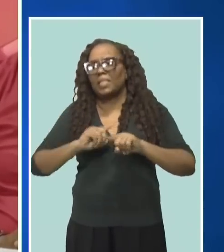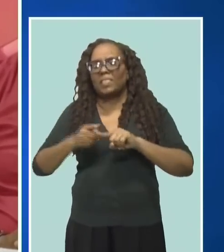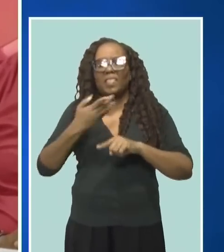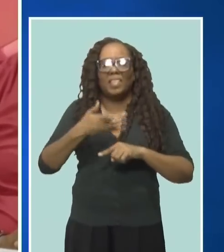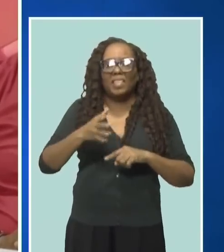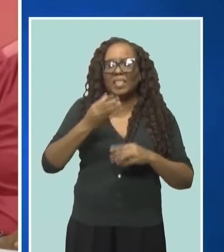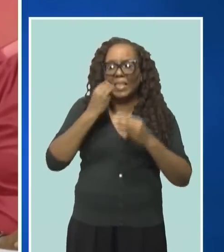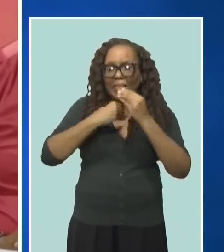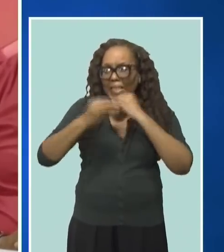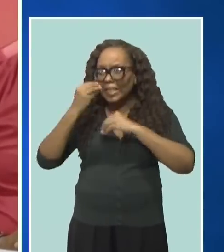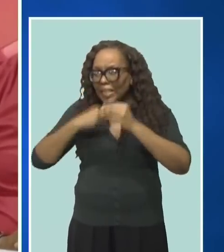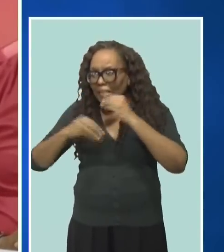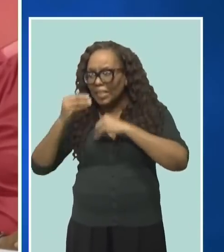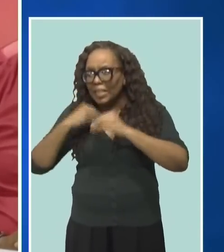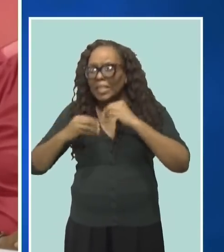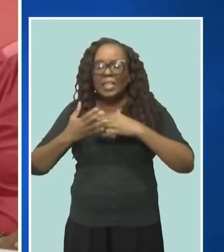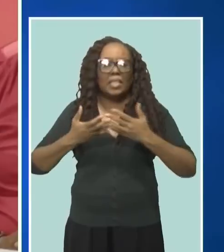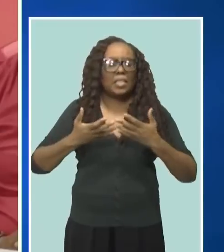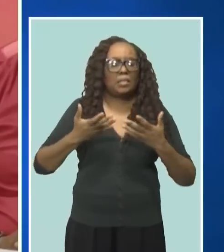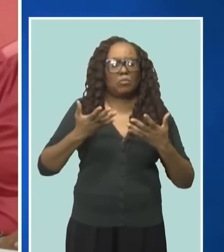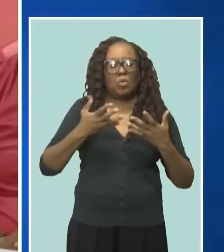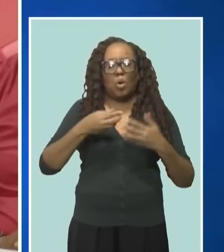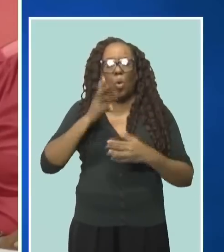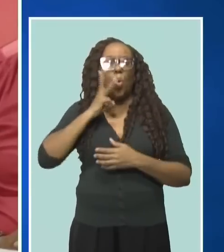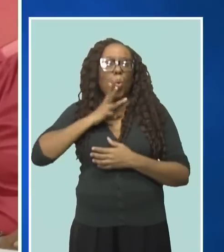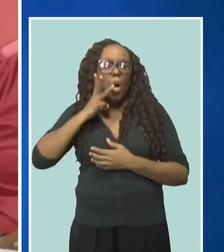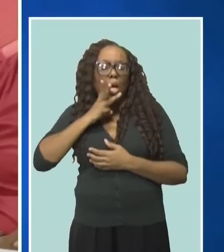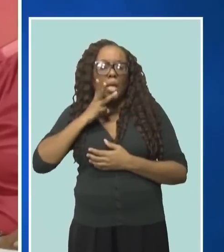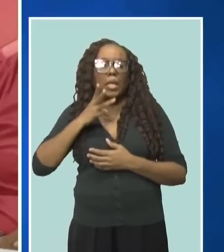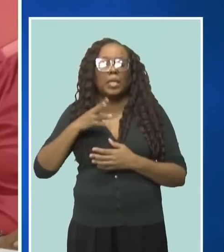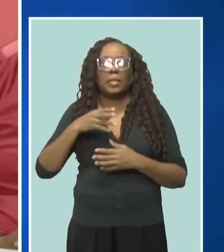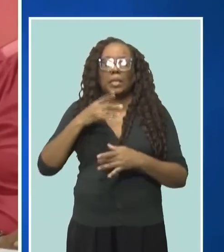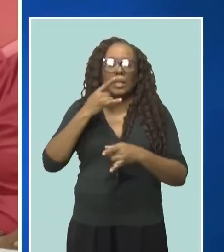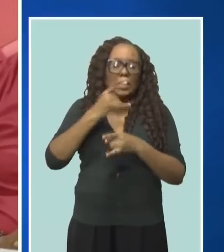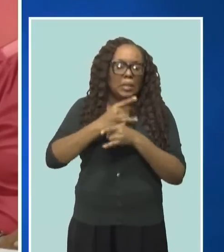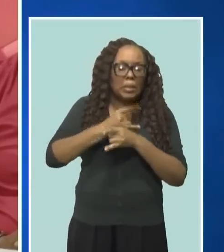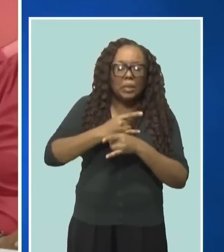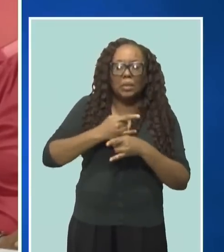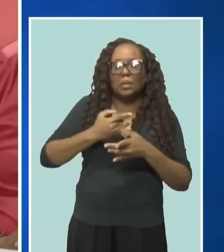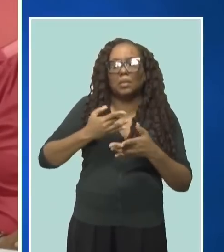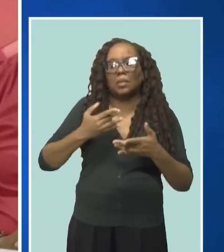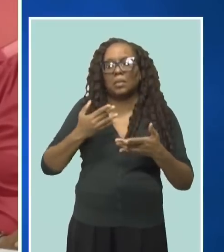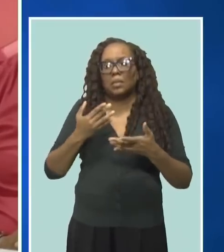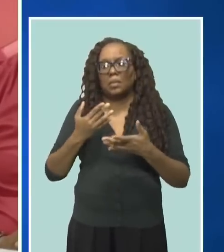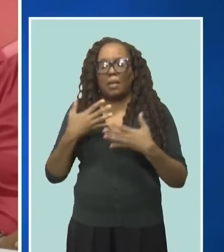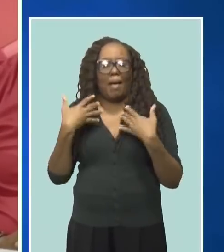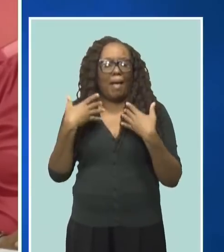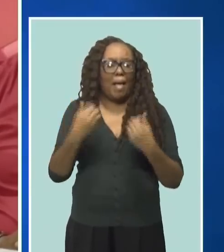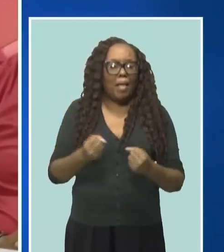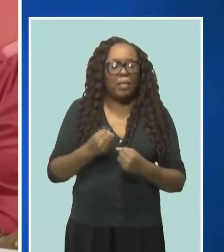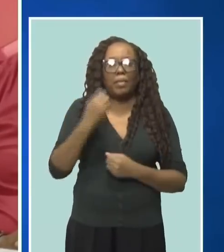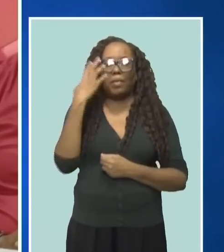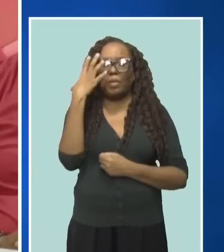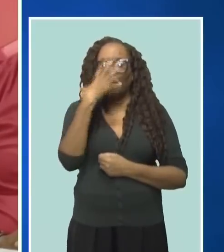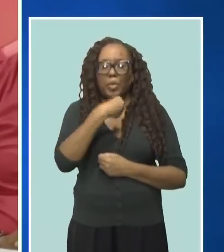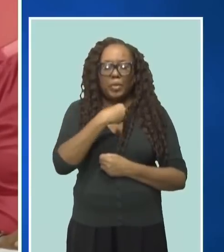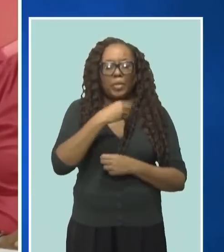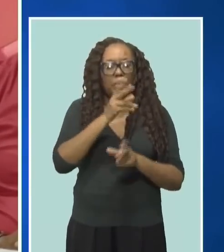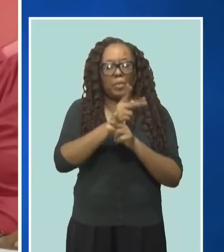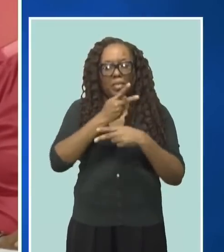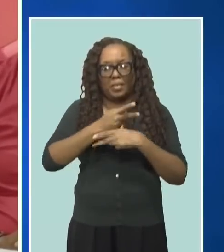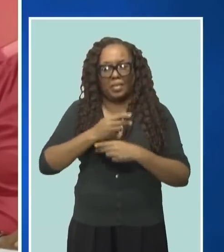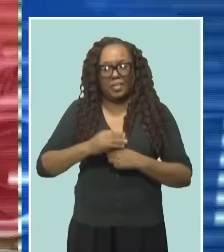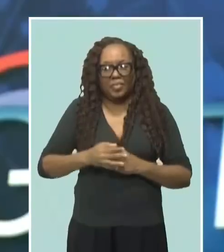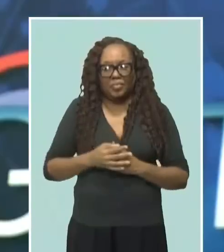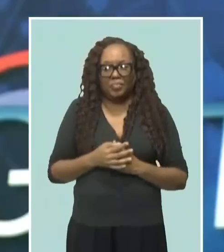confectionery, condiments, wines and spirits, and health and beauty products.